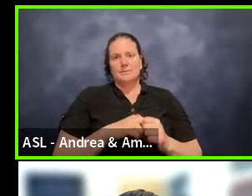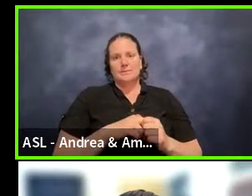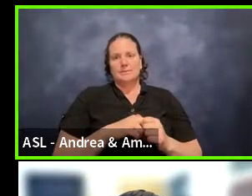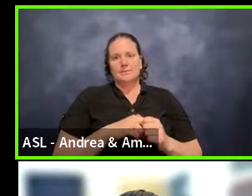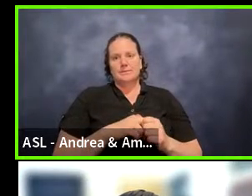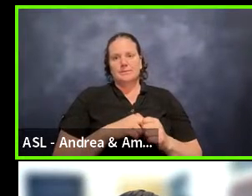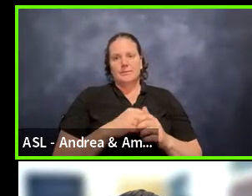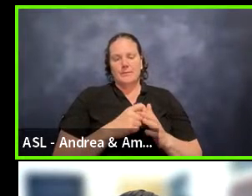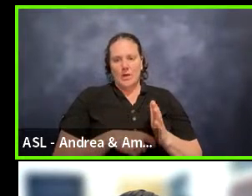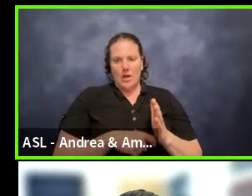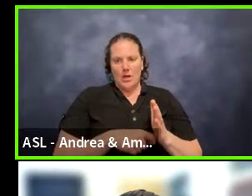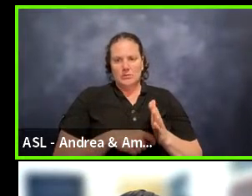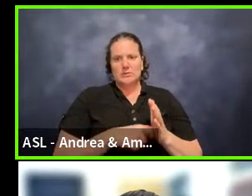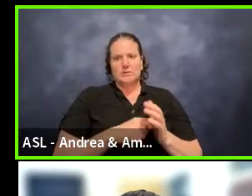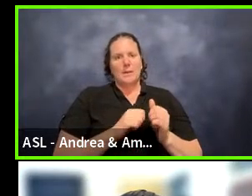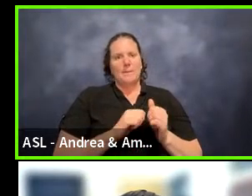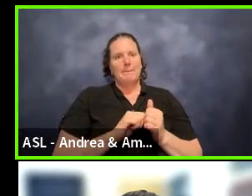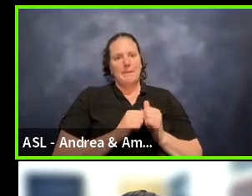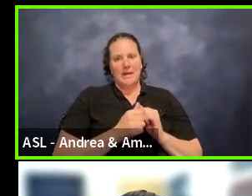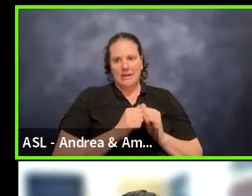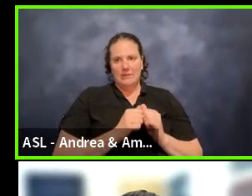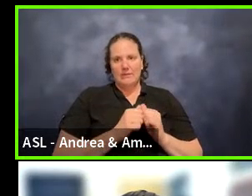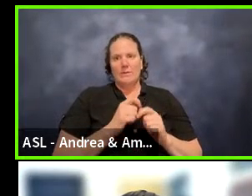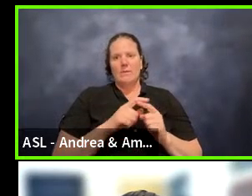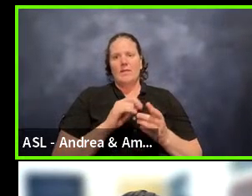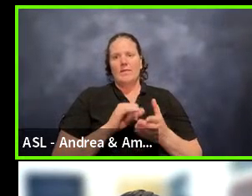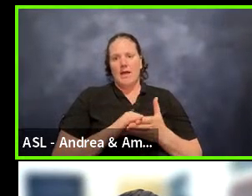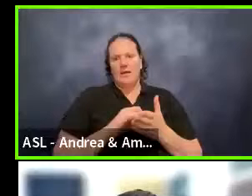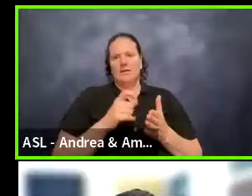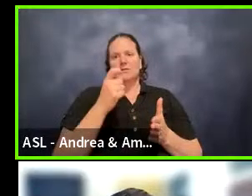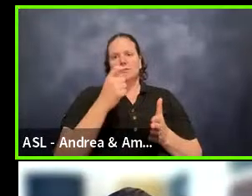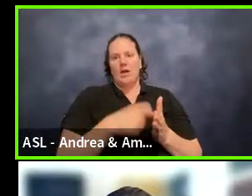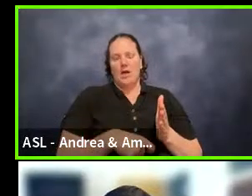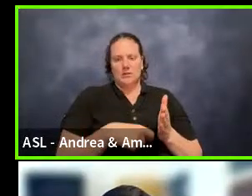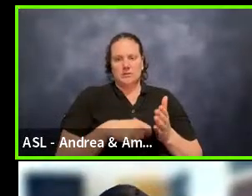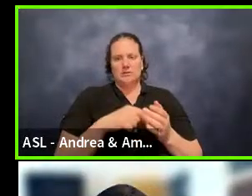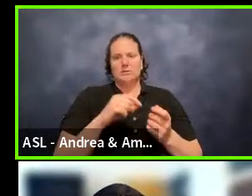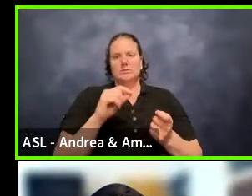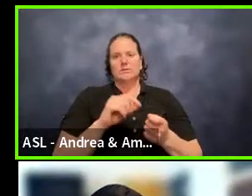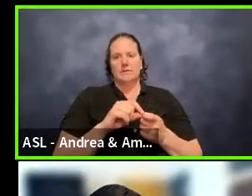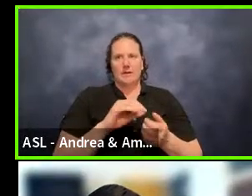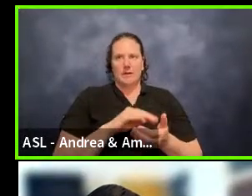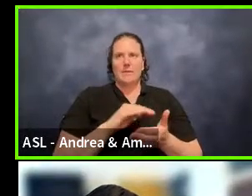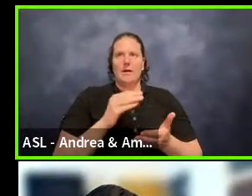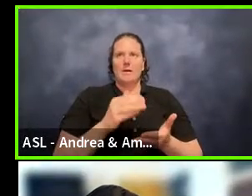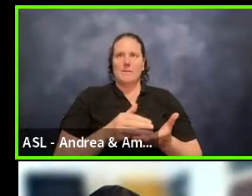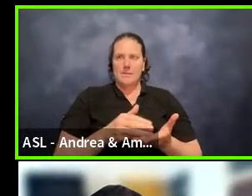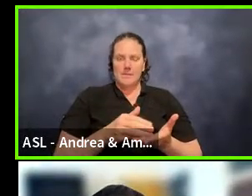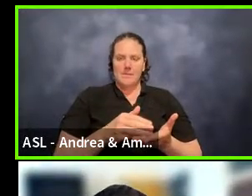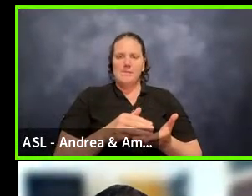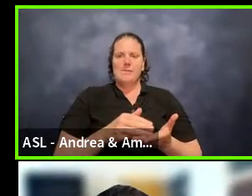collect is competitive, but it does cost a certain amount of